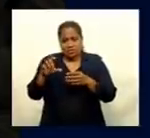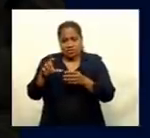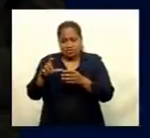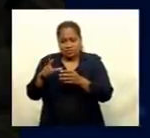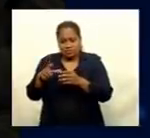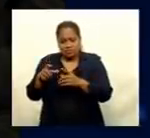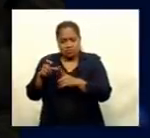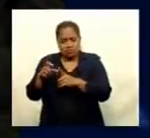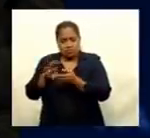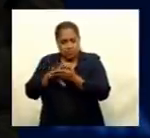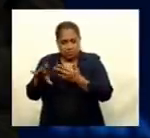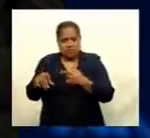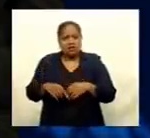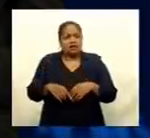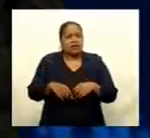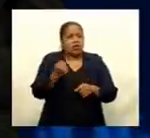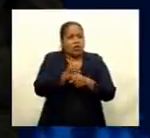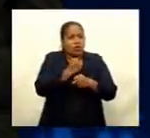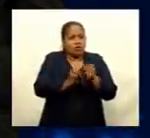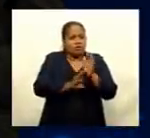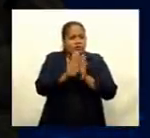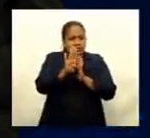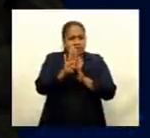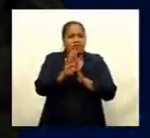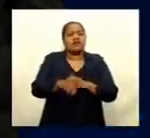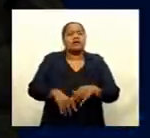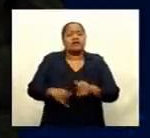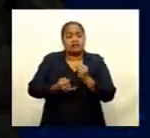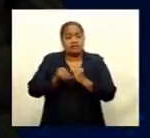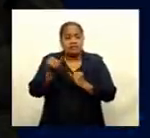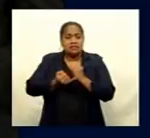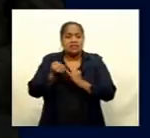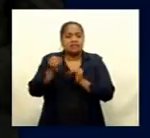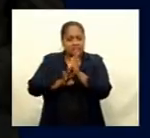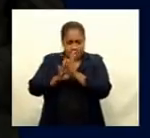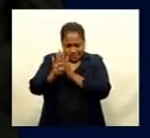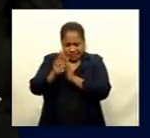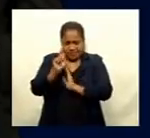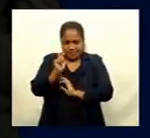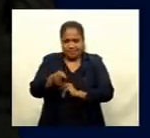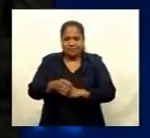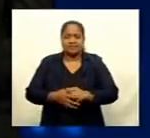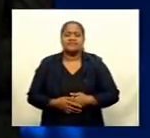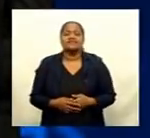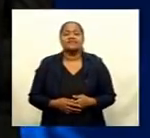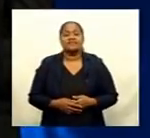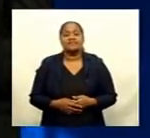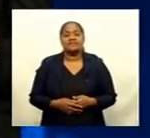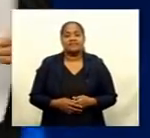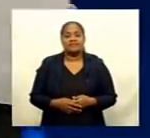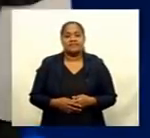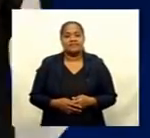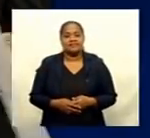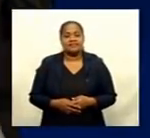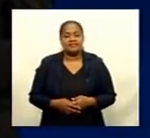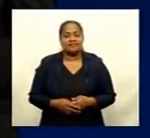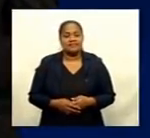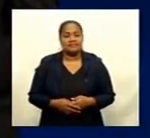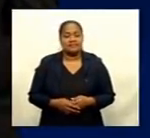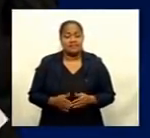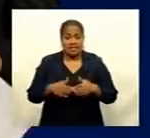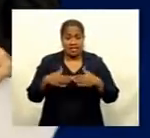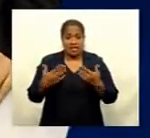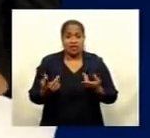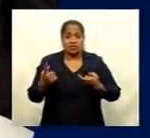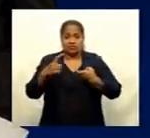at 1,901 cents per ounce, and silver was up at 28.11 per ounce. And we now